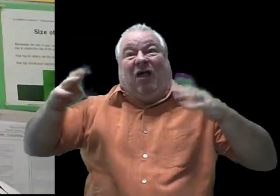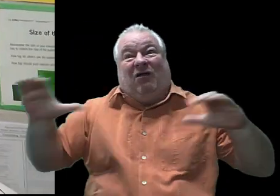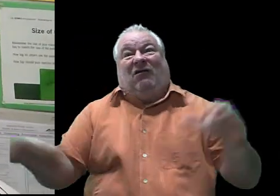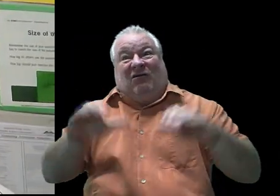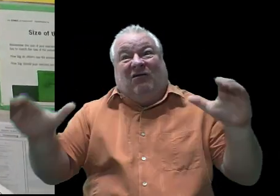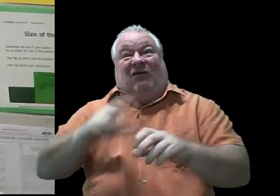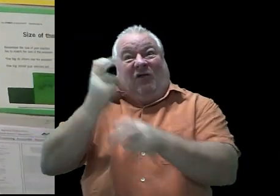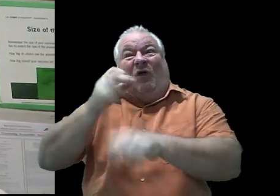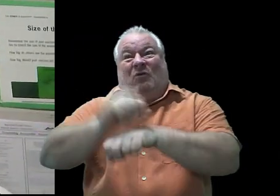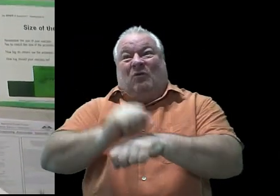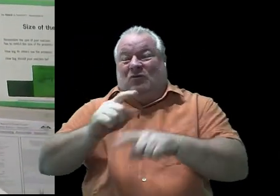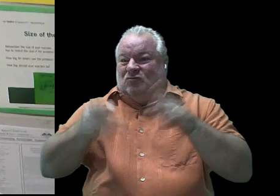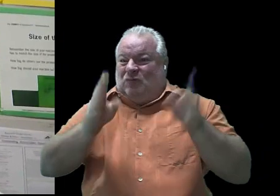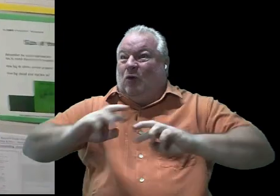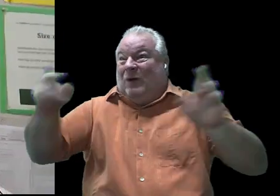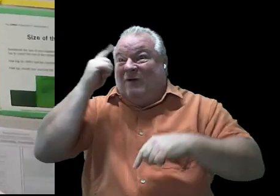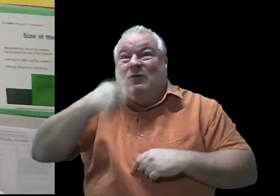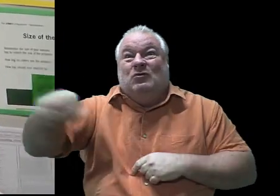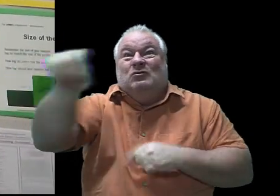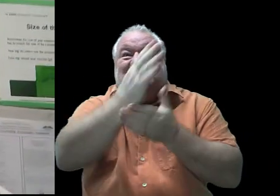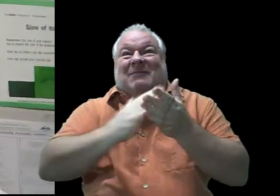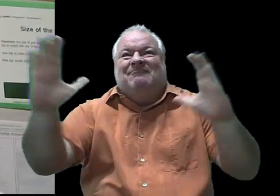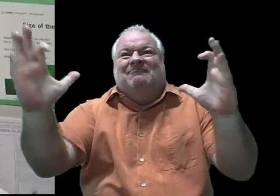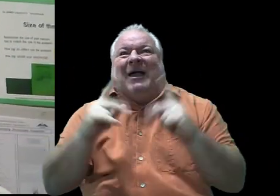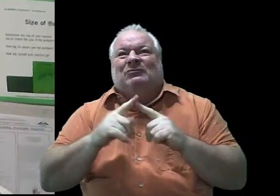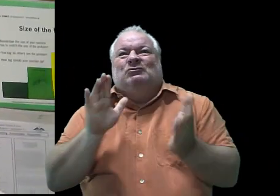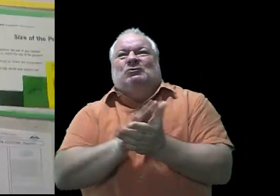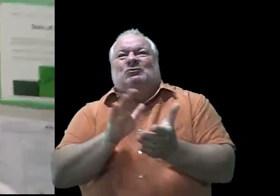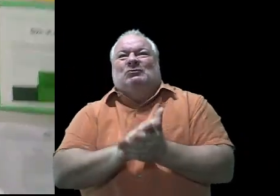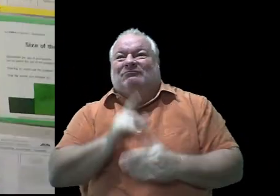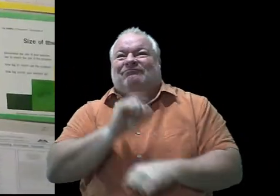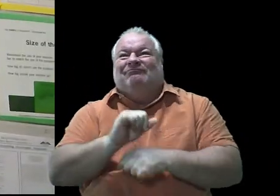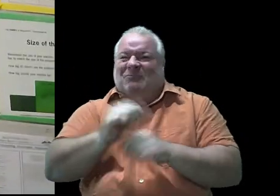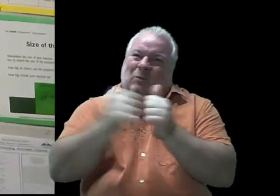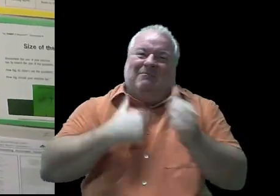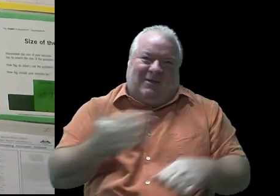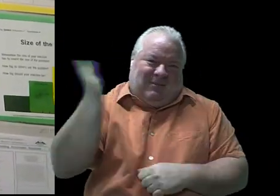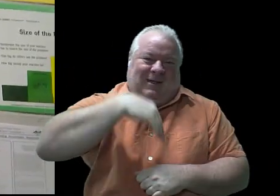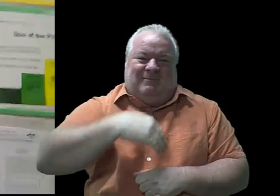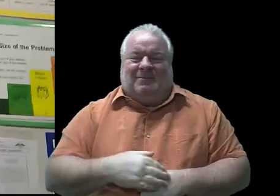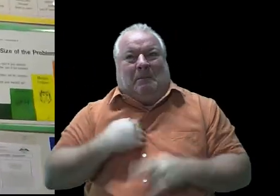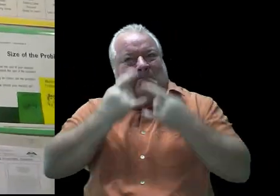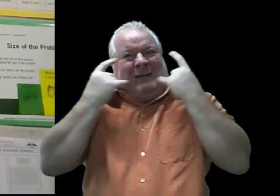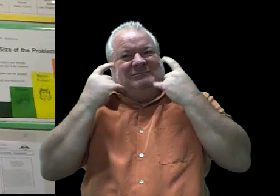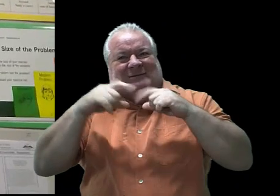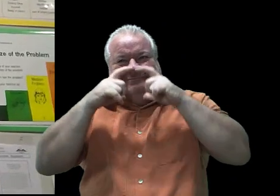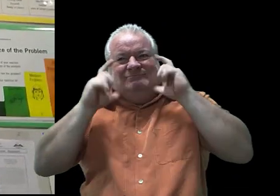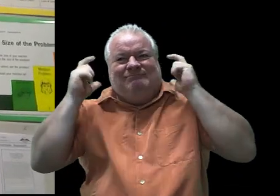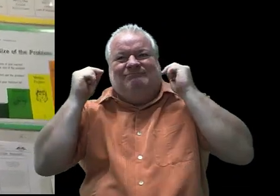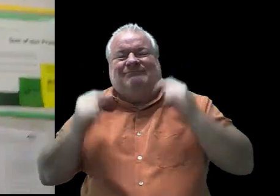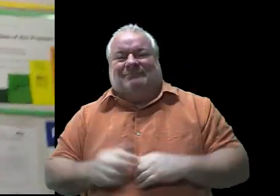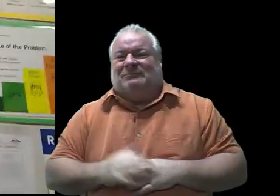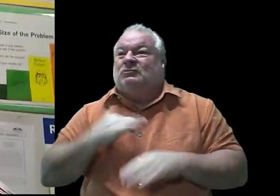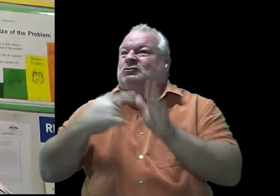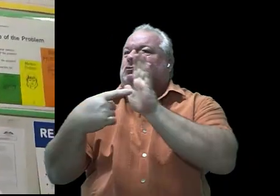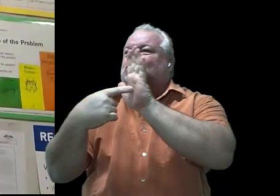doing here to get ready for some of you to return. So come with me. Put my mask on